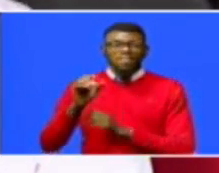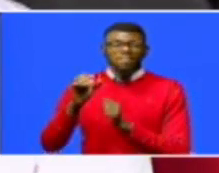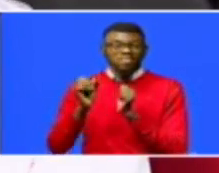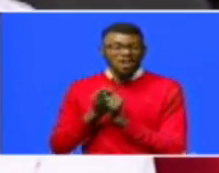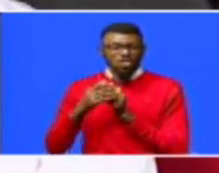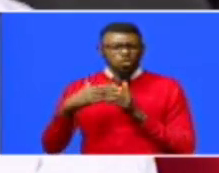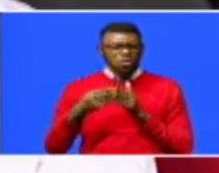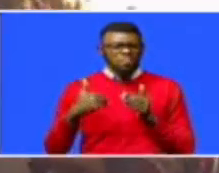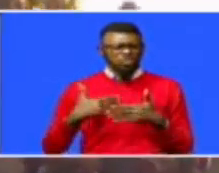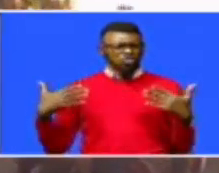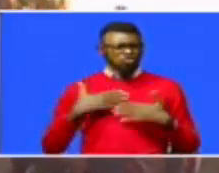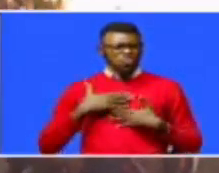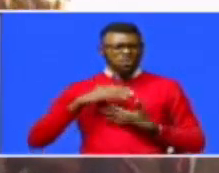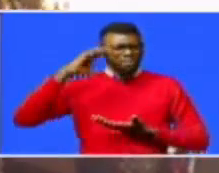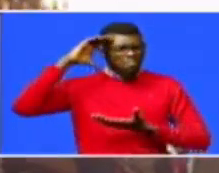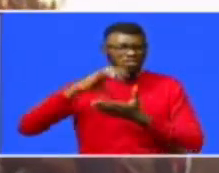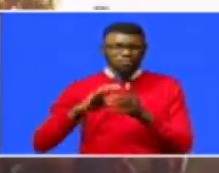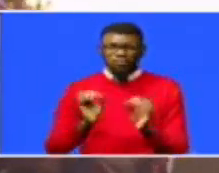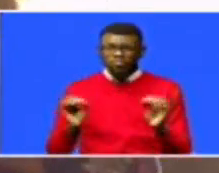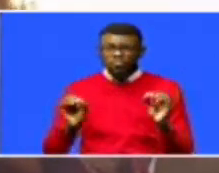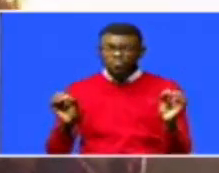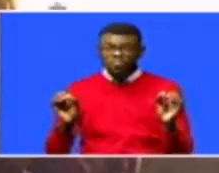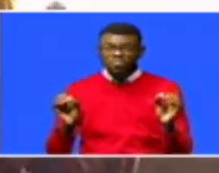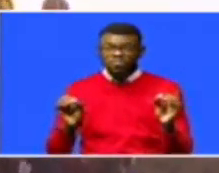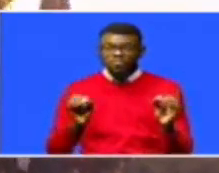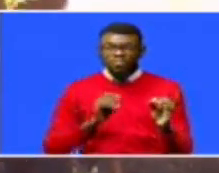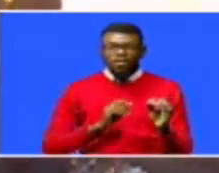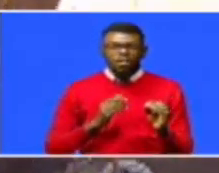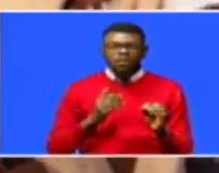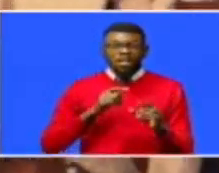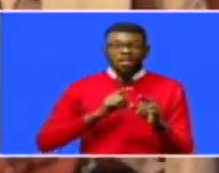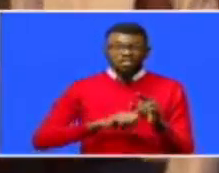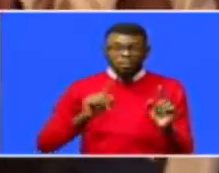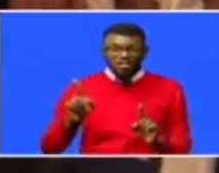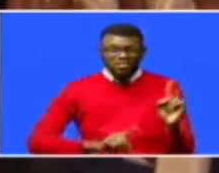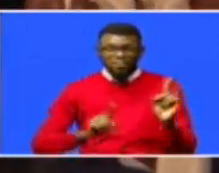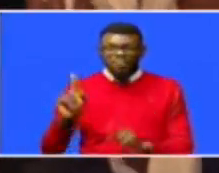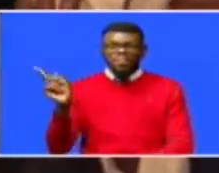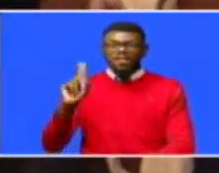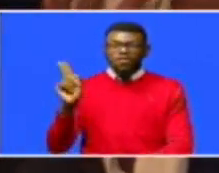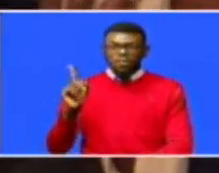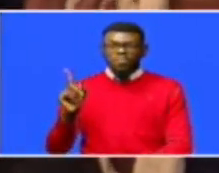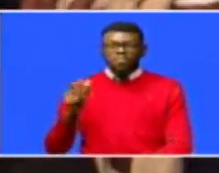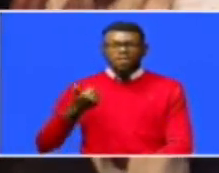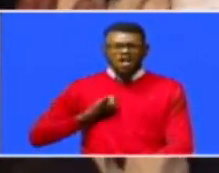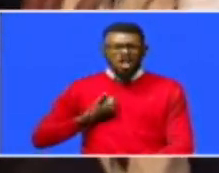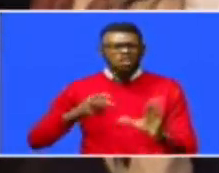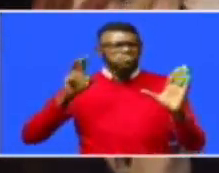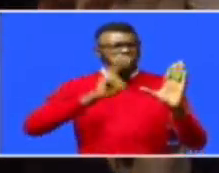and I could not believe it. The treacherous journey to try and get to Nairobi begins. The girls are loaded into